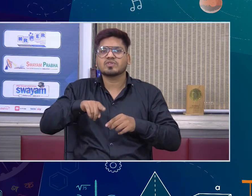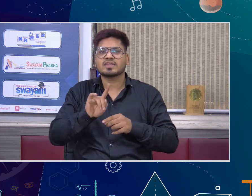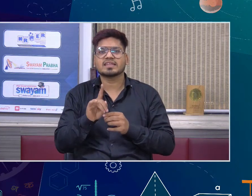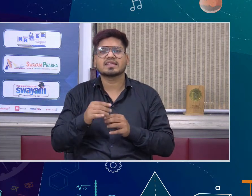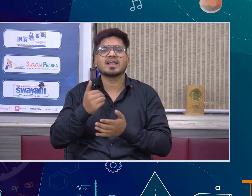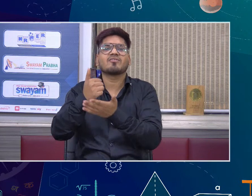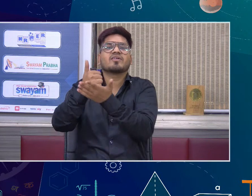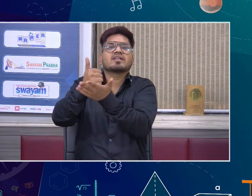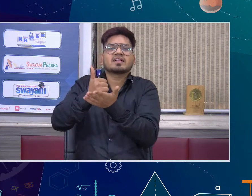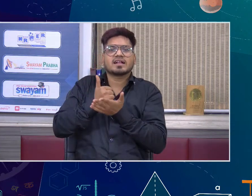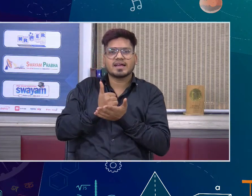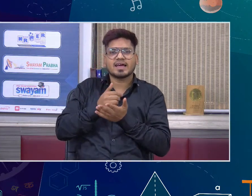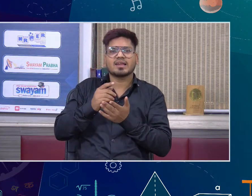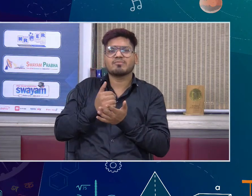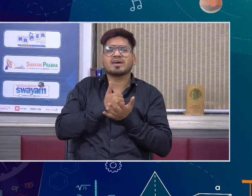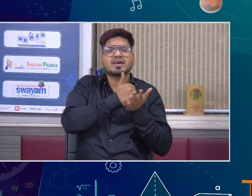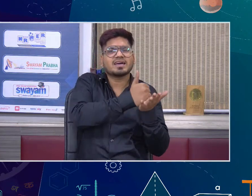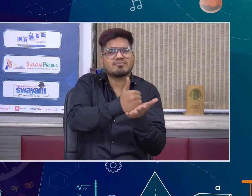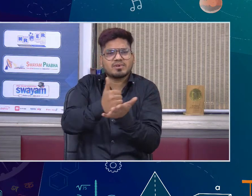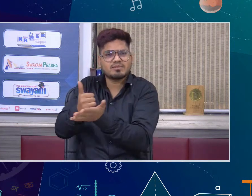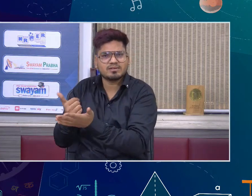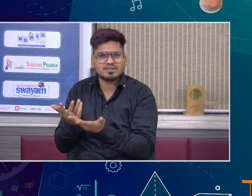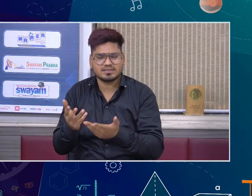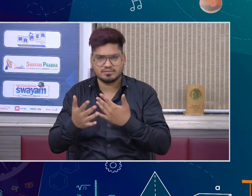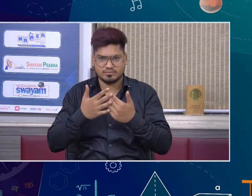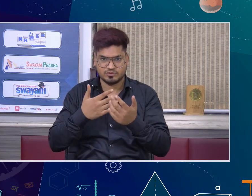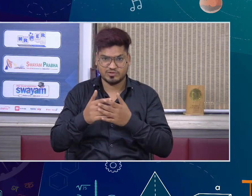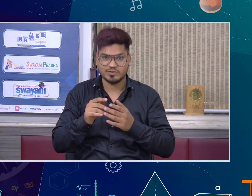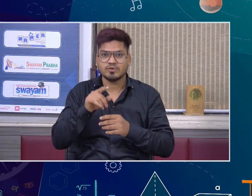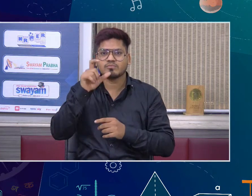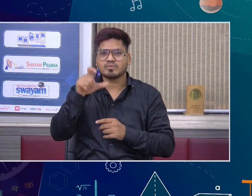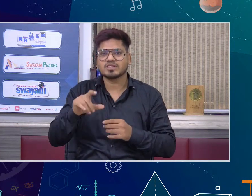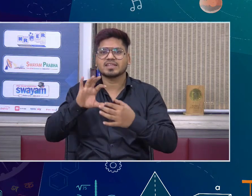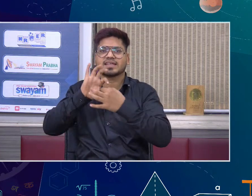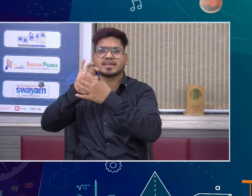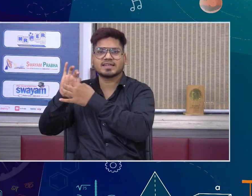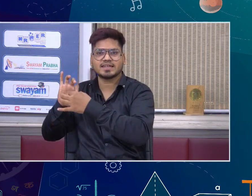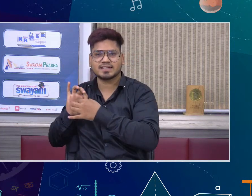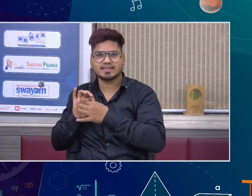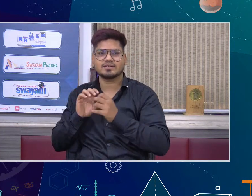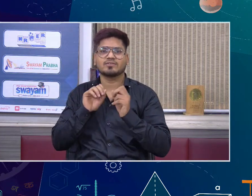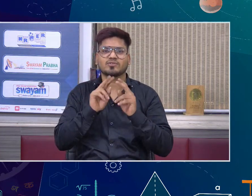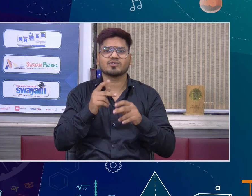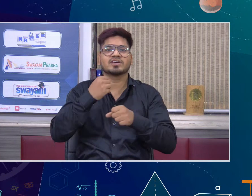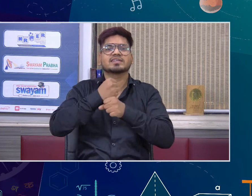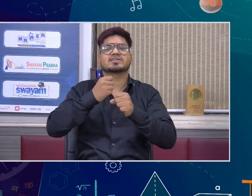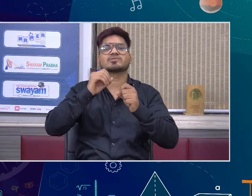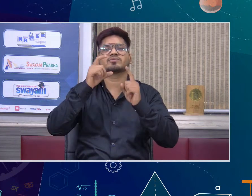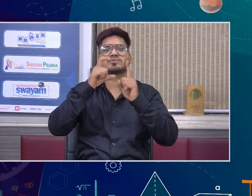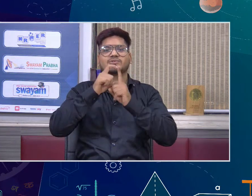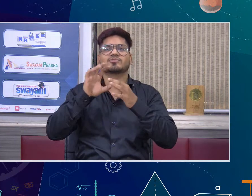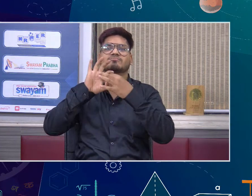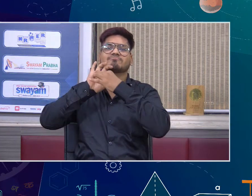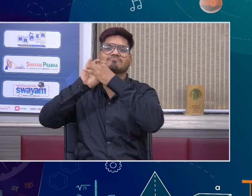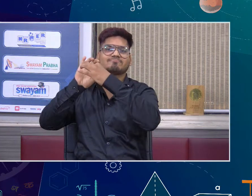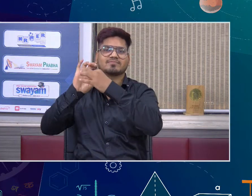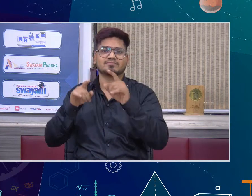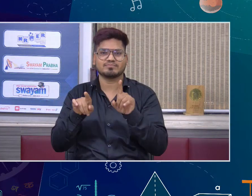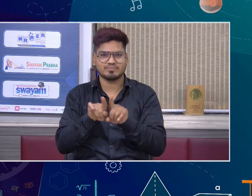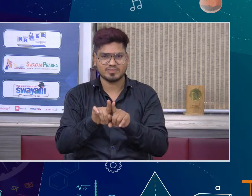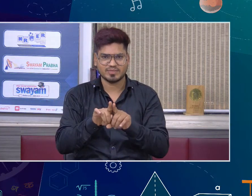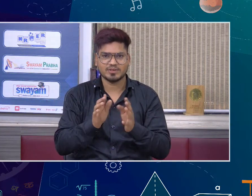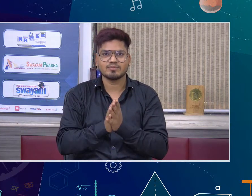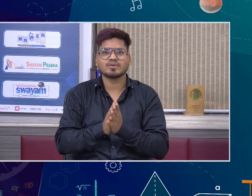to somebody to helping others, so we can connect with that in God. But at the same time, I can say